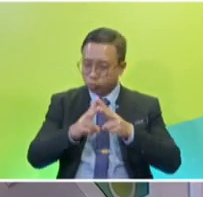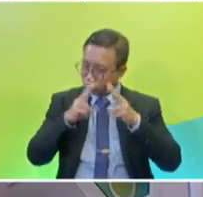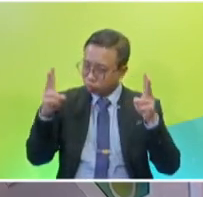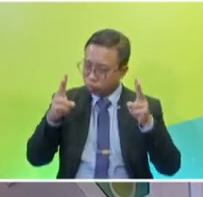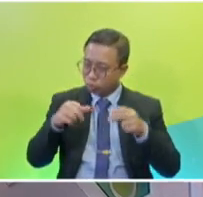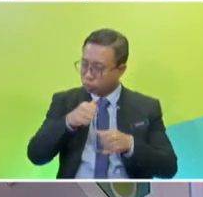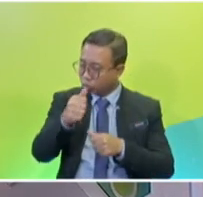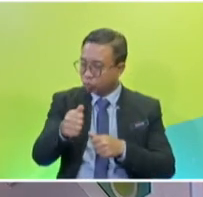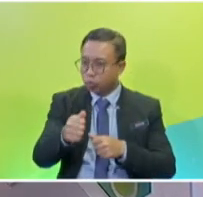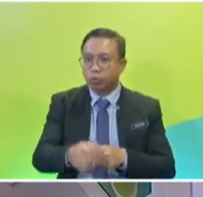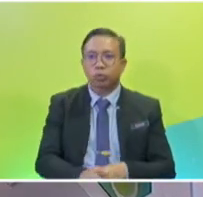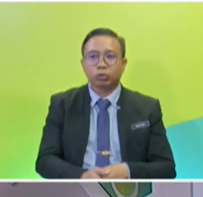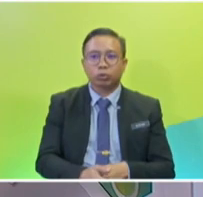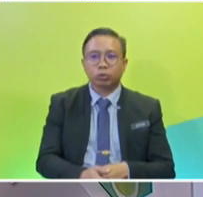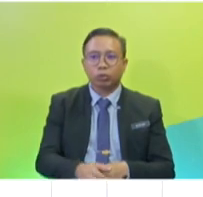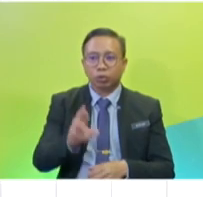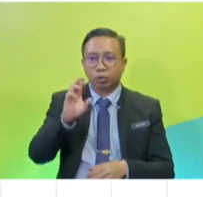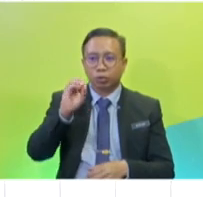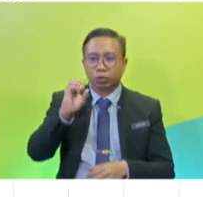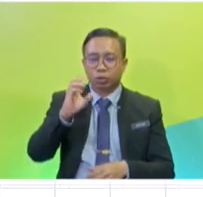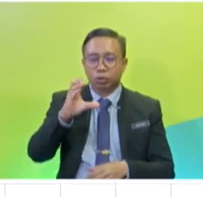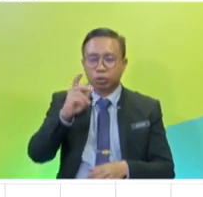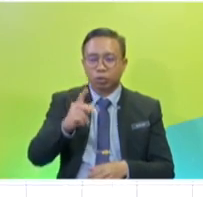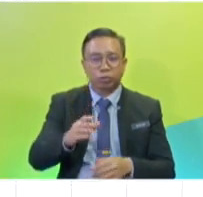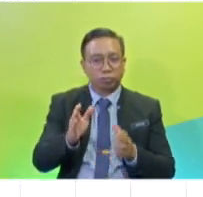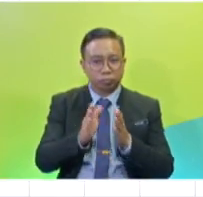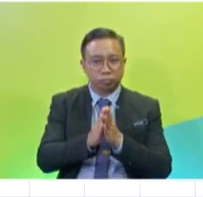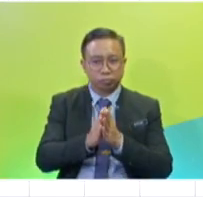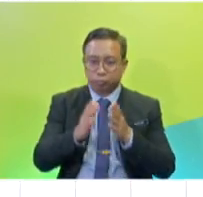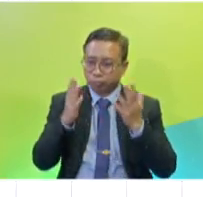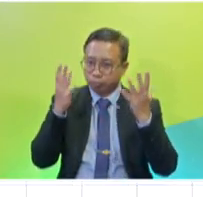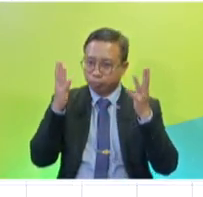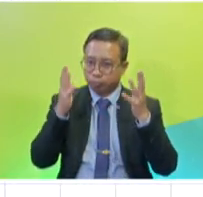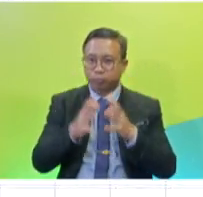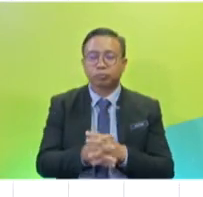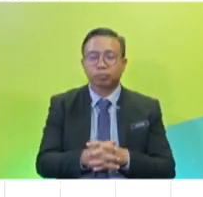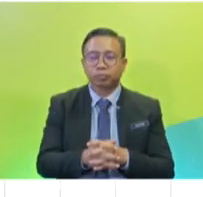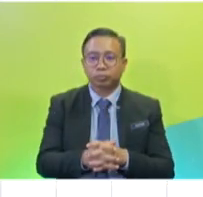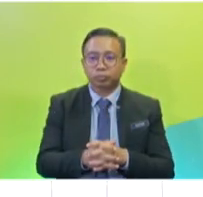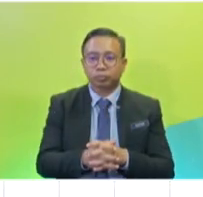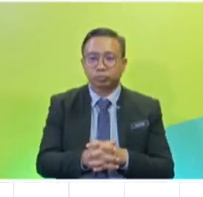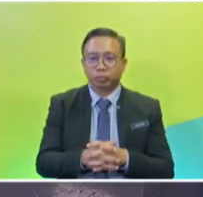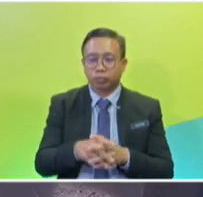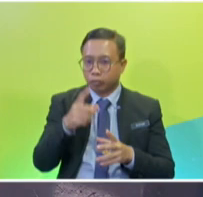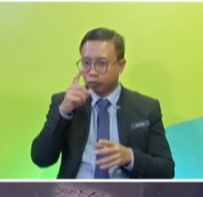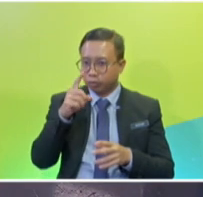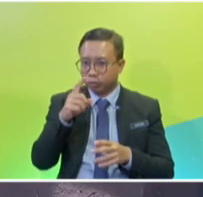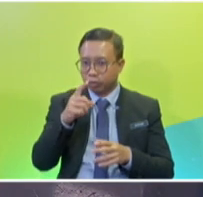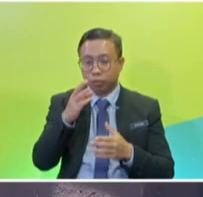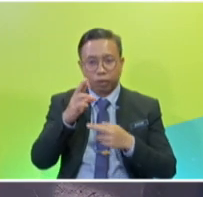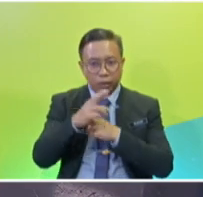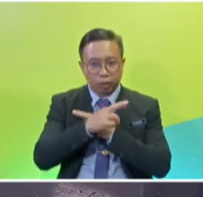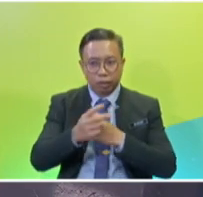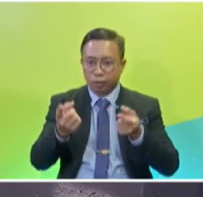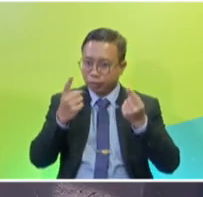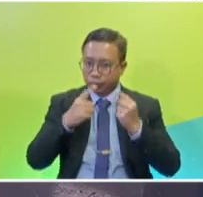guys rock! Yay! Good job, everybody. Excellent. Good job. Take there. Okay, we're going for a short break now, and we'll